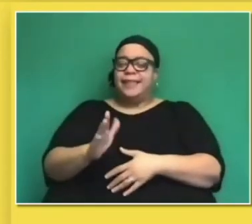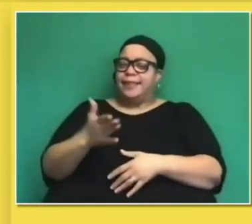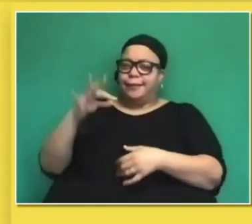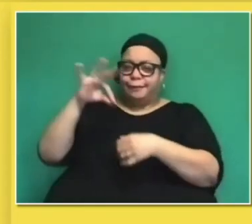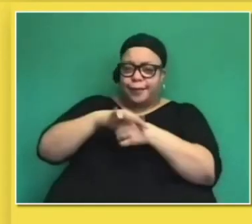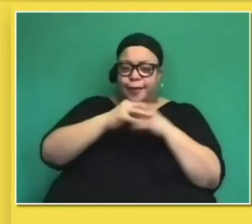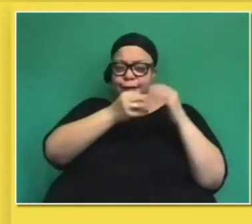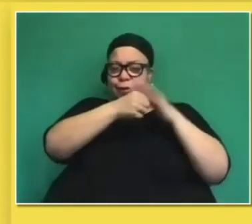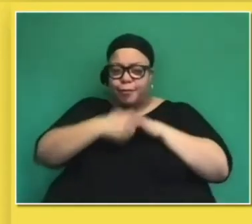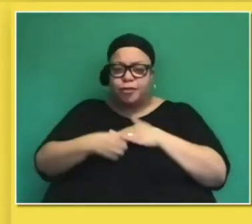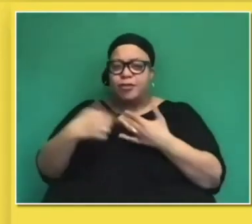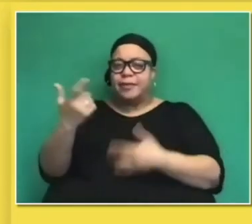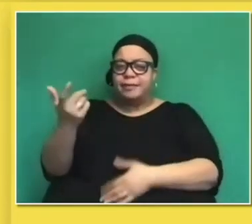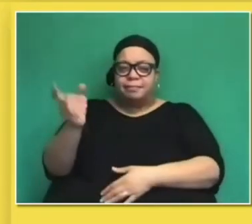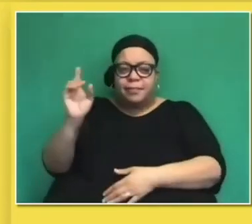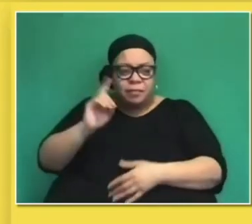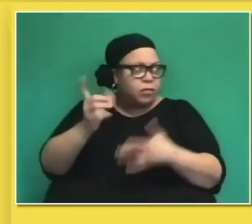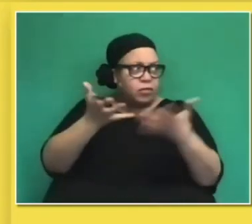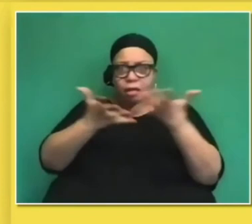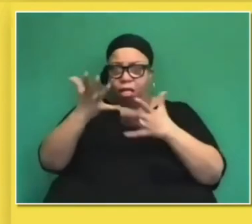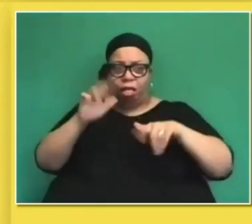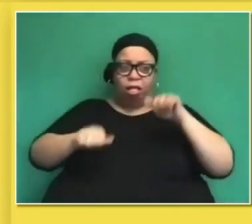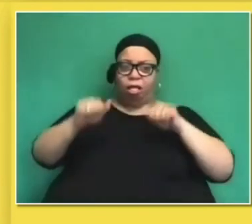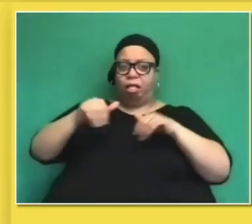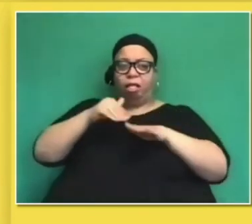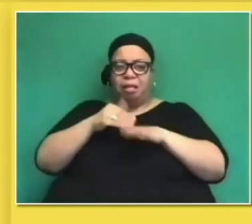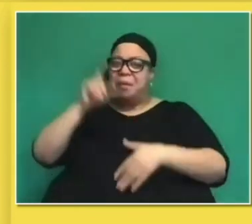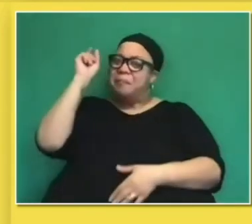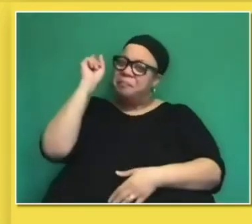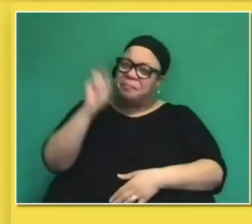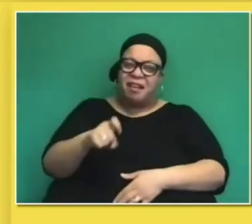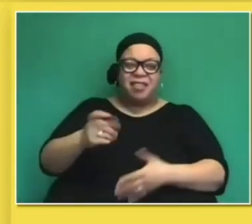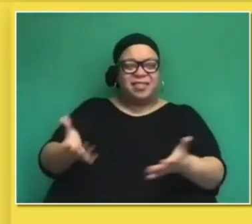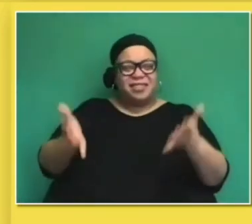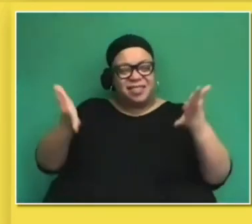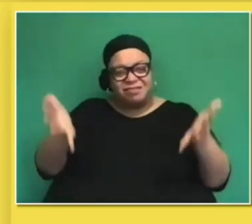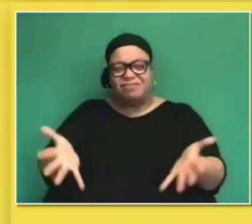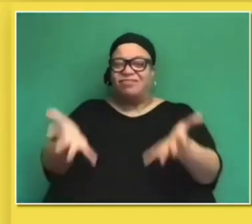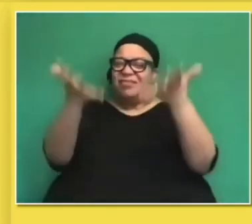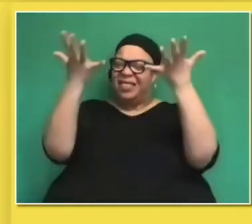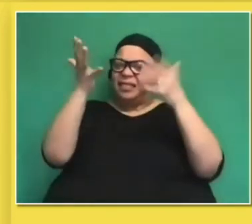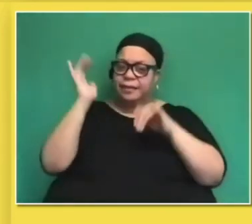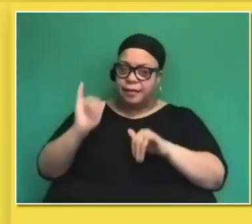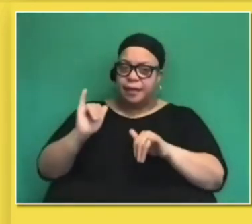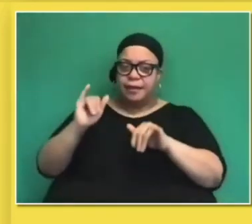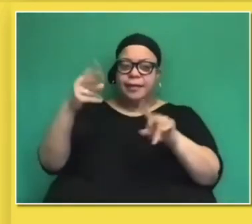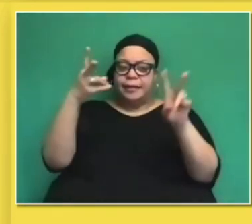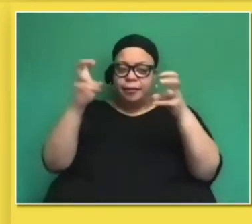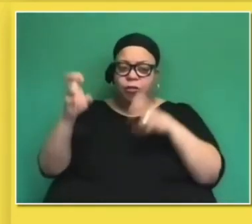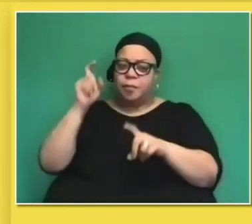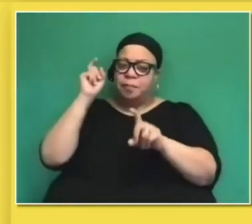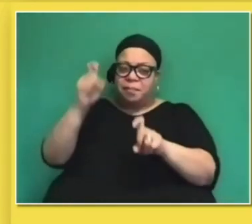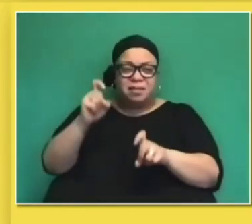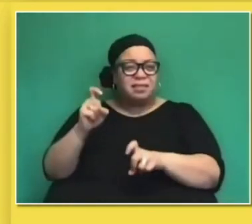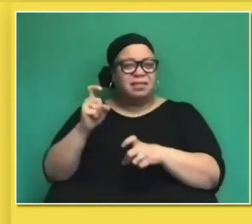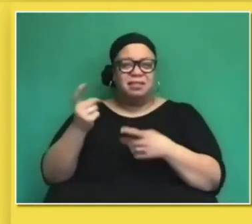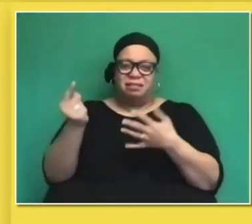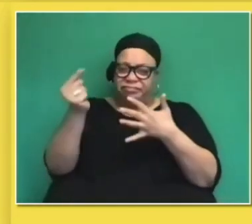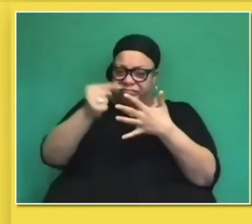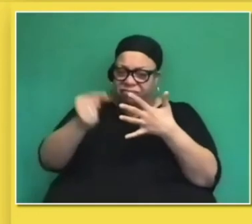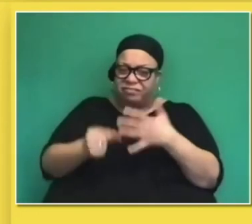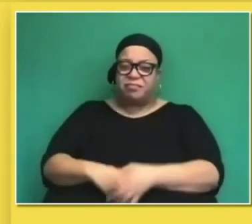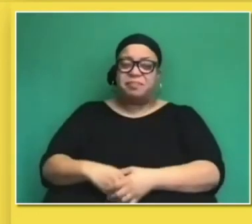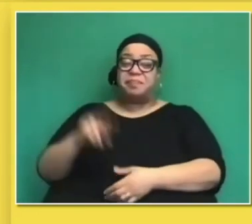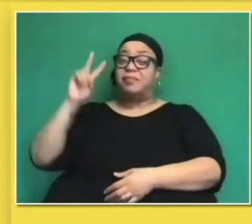As we need to recognize, this was the second presidential election without the full protection of the Voting Rights Act.